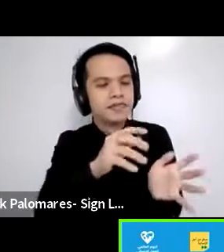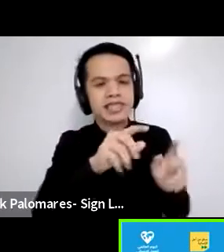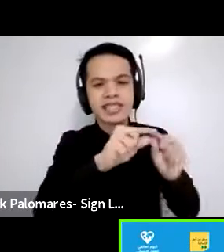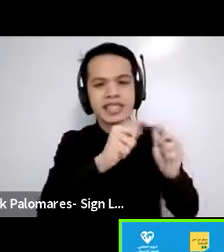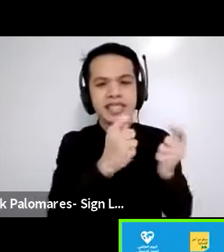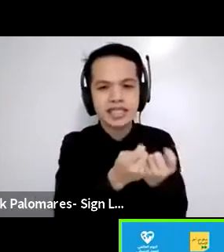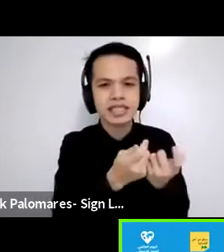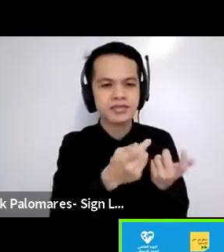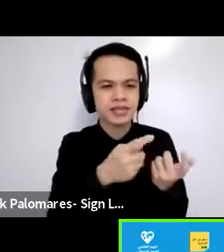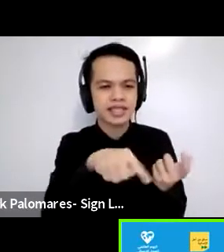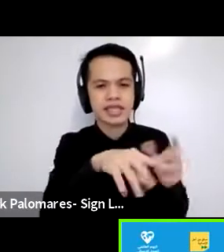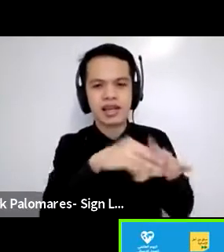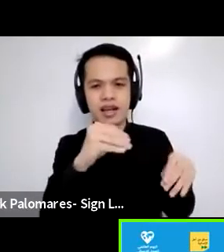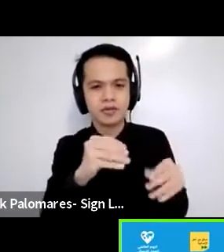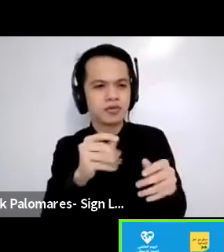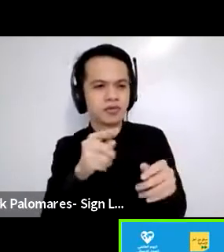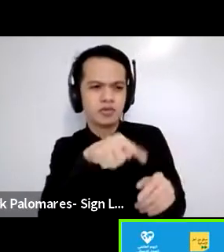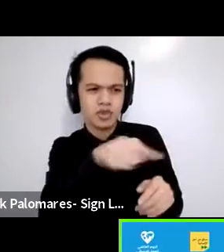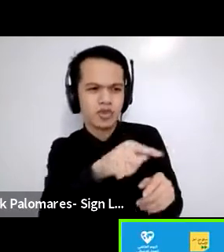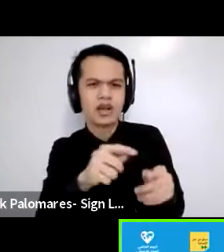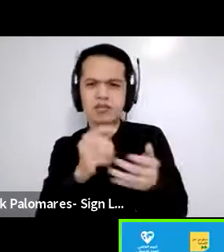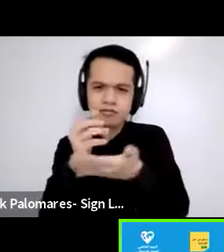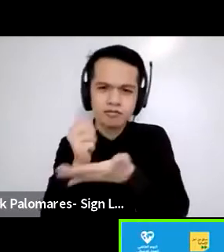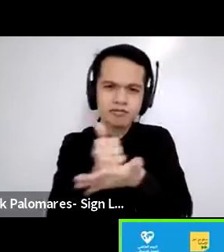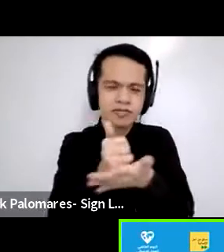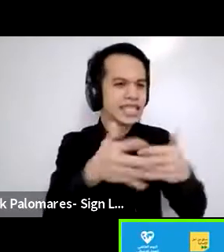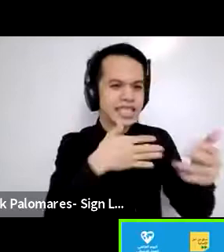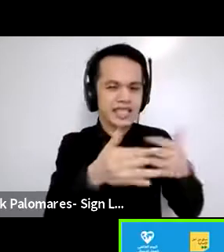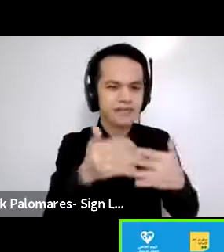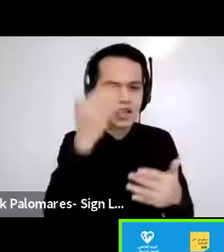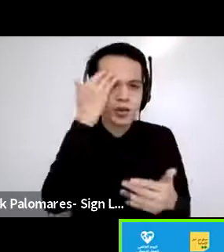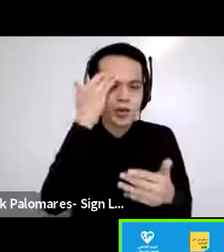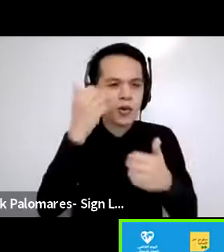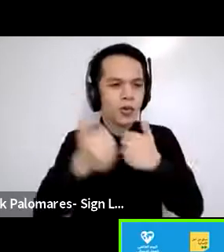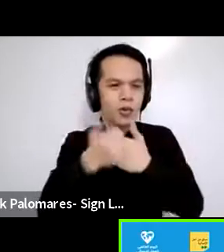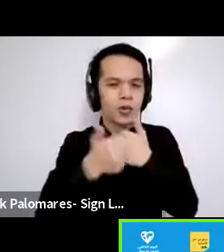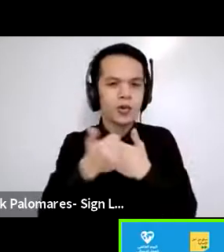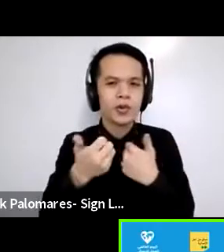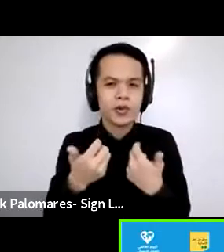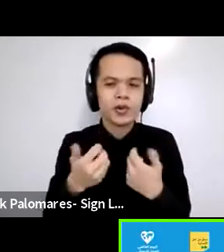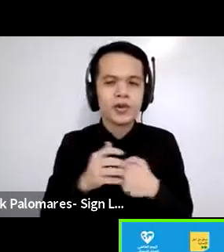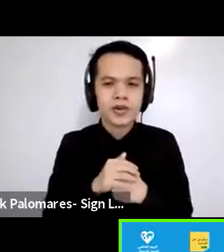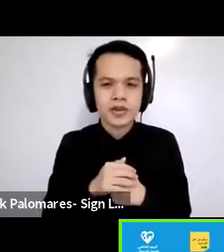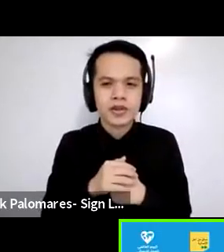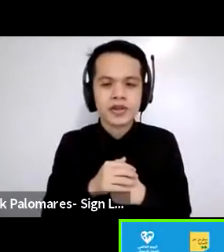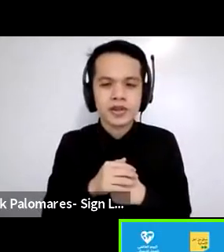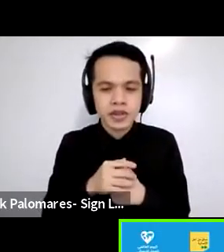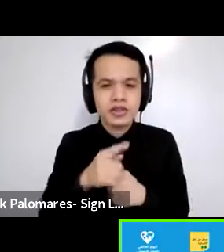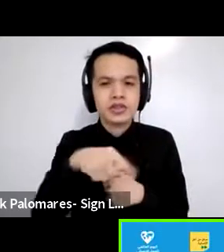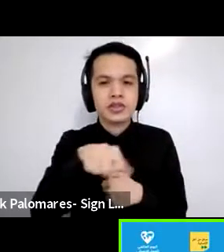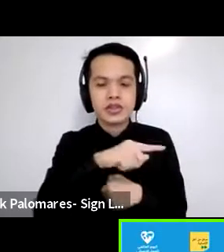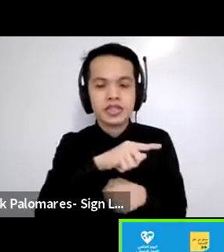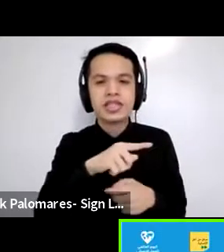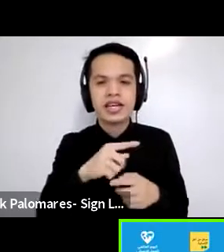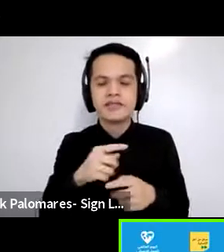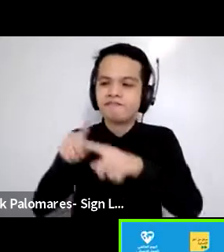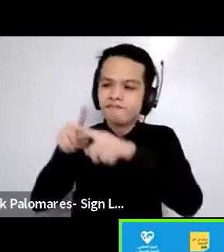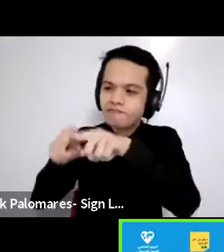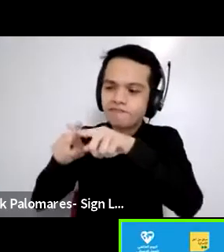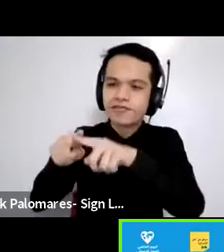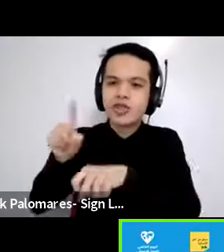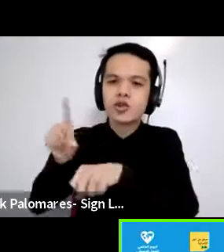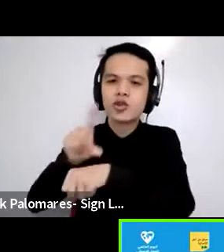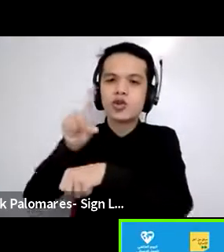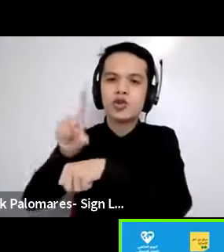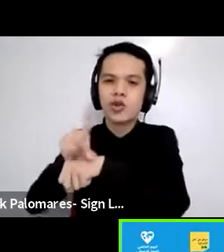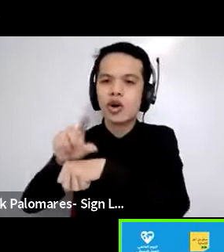out there helping out despite the risks. We've also managed to rely on local NGOs more